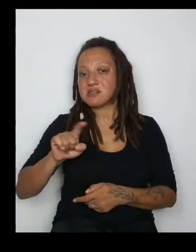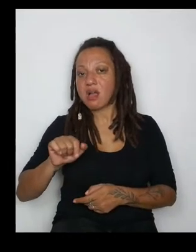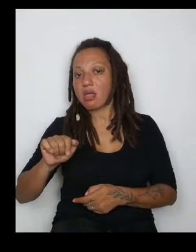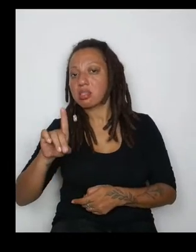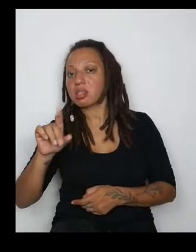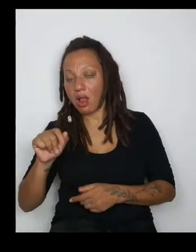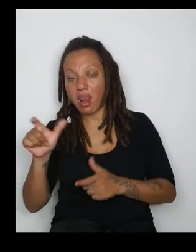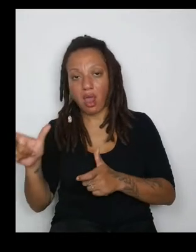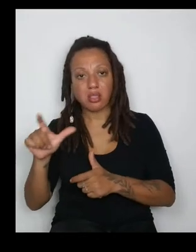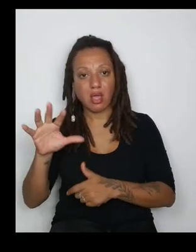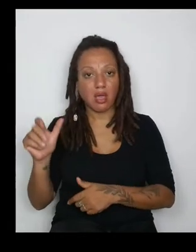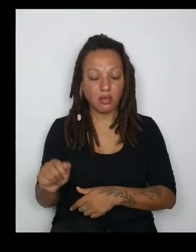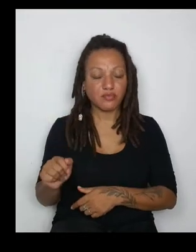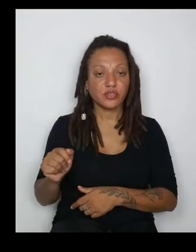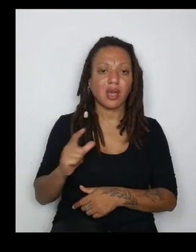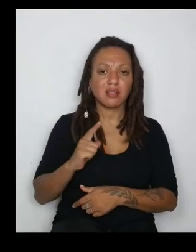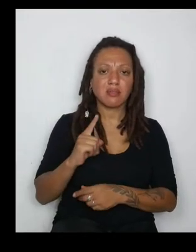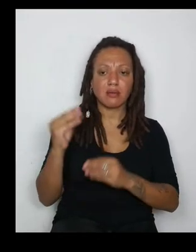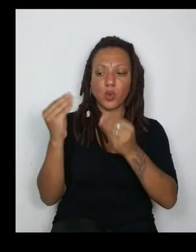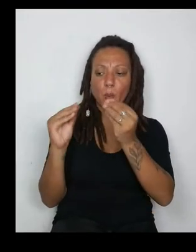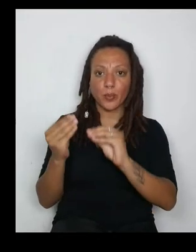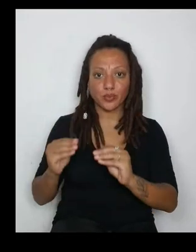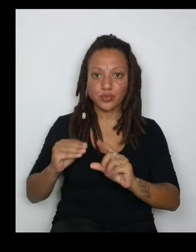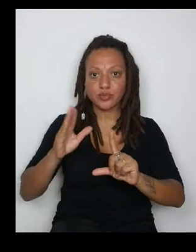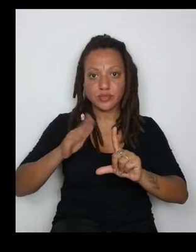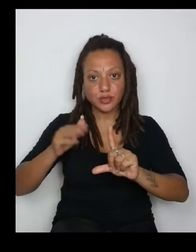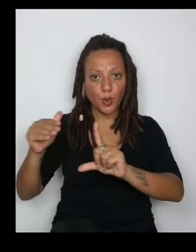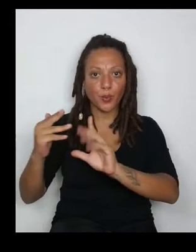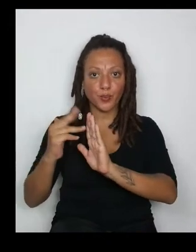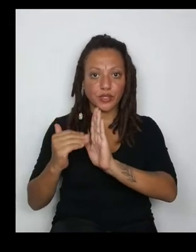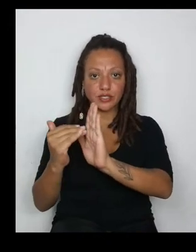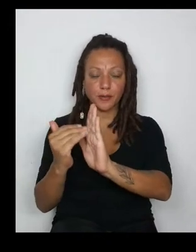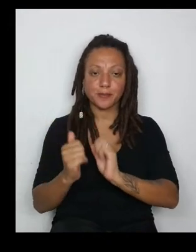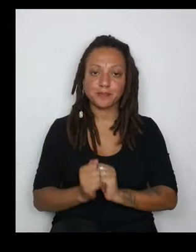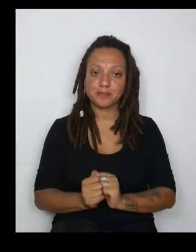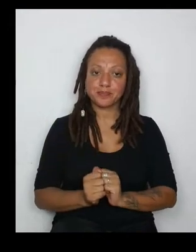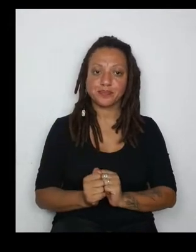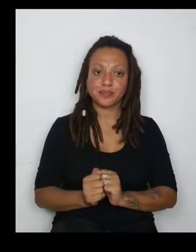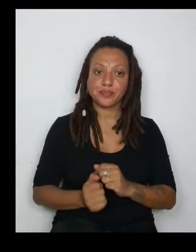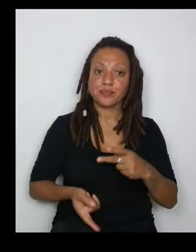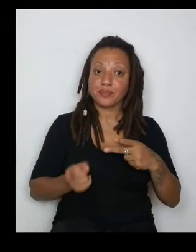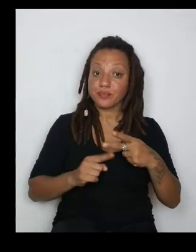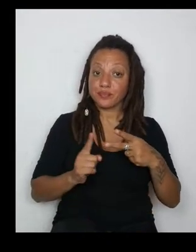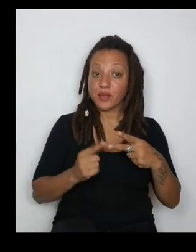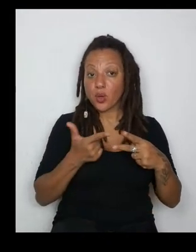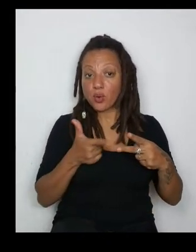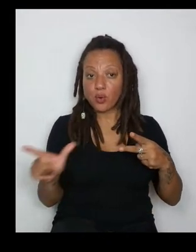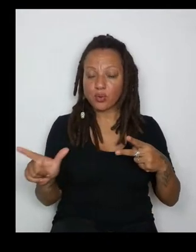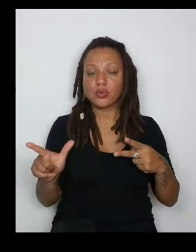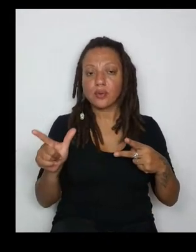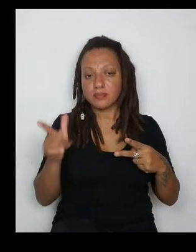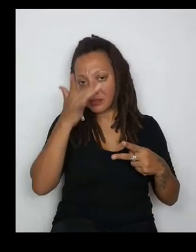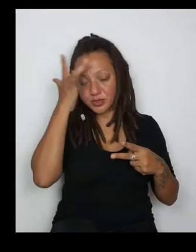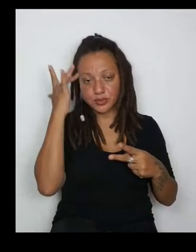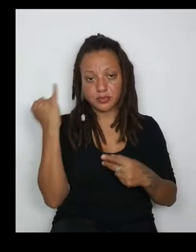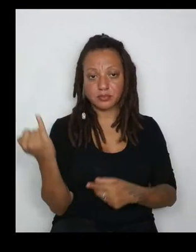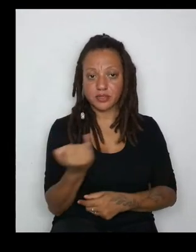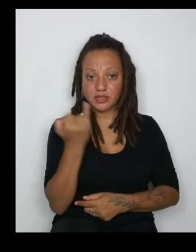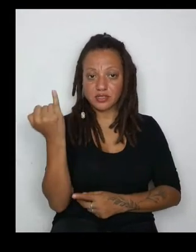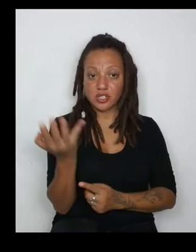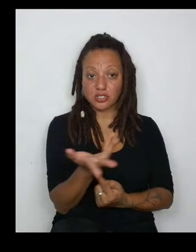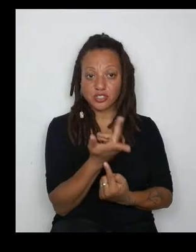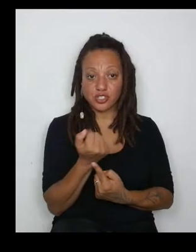thing peter doig is another figure i mean i won't have to go into into that in detail but but doing uh is a scottish